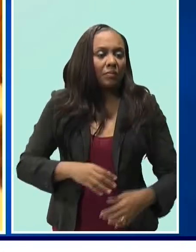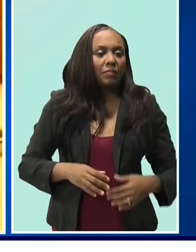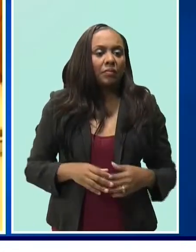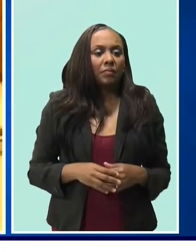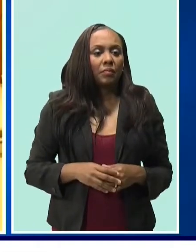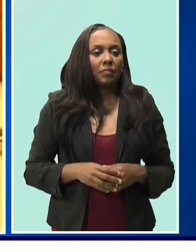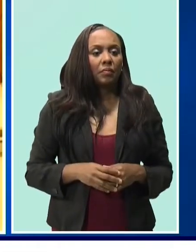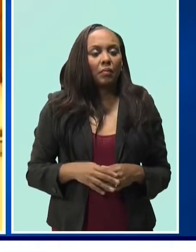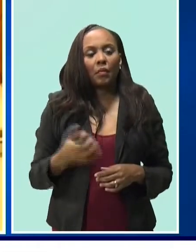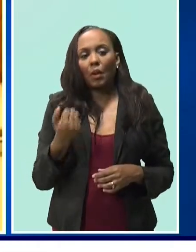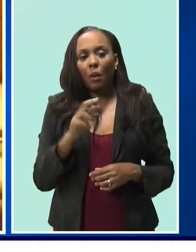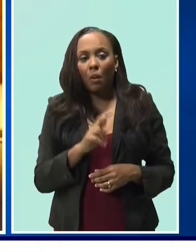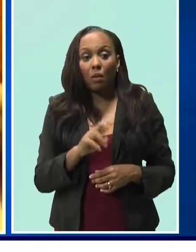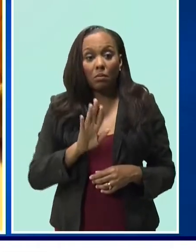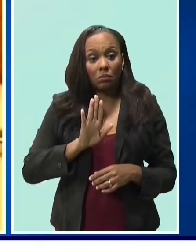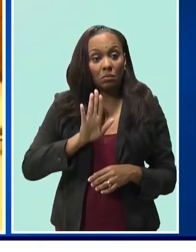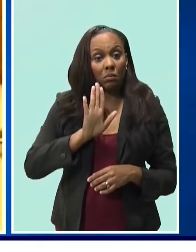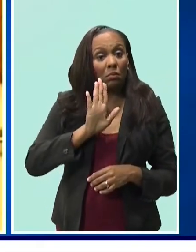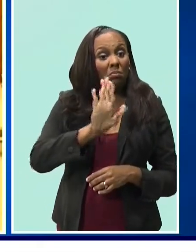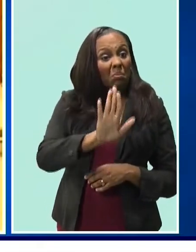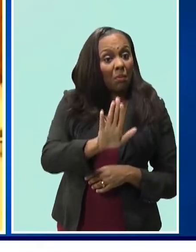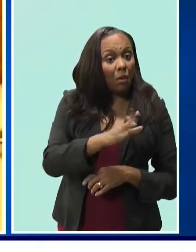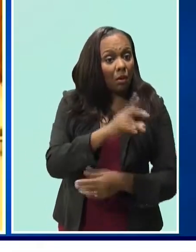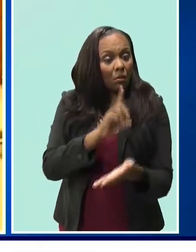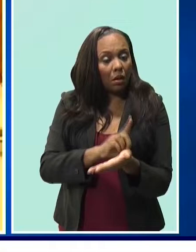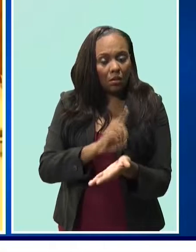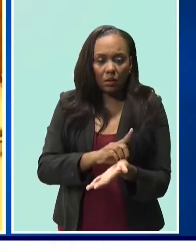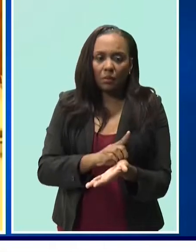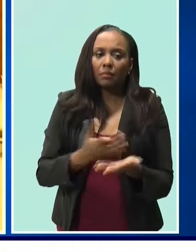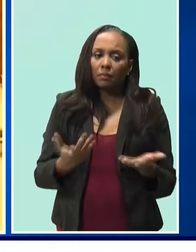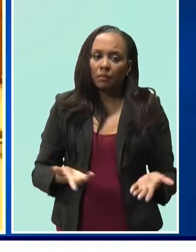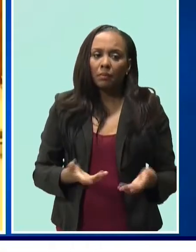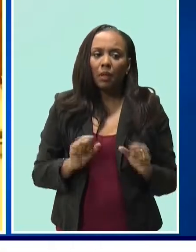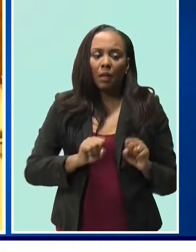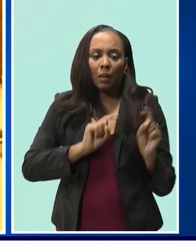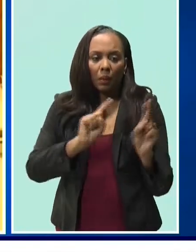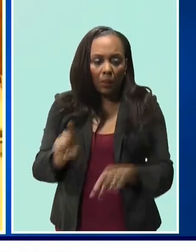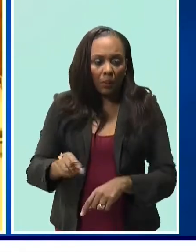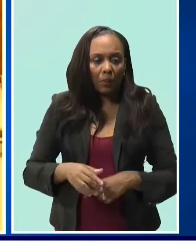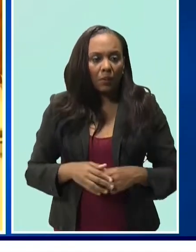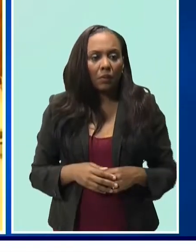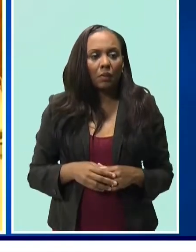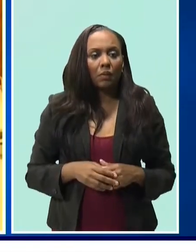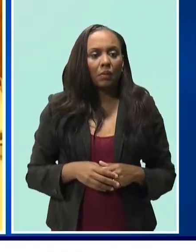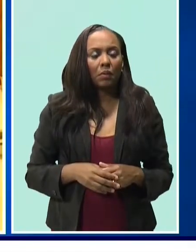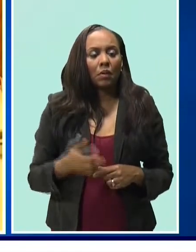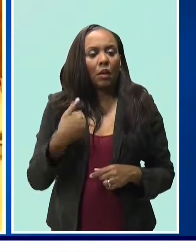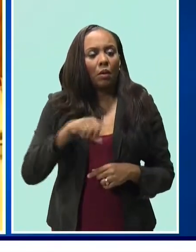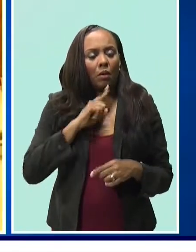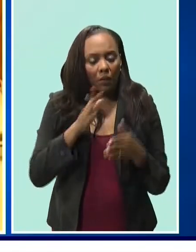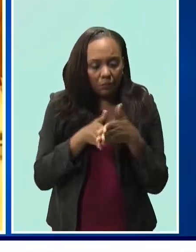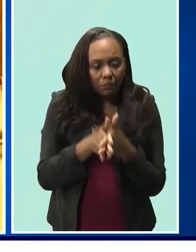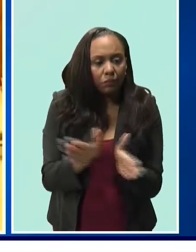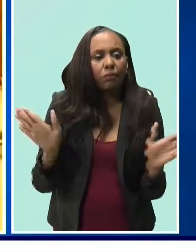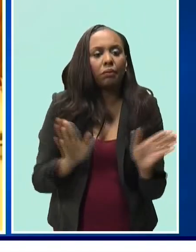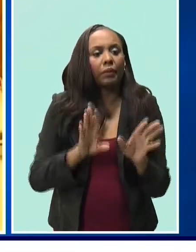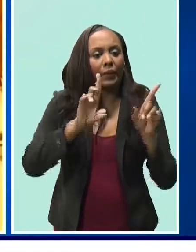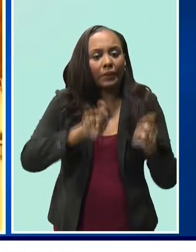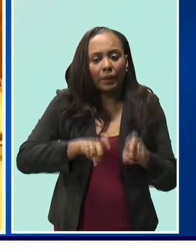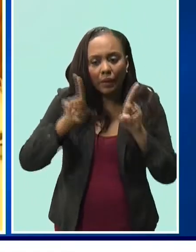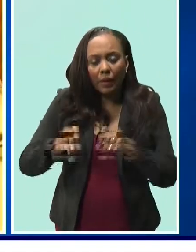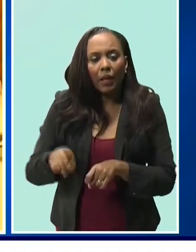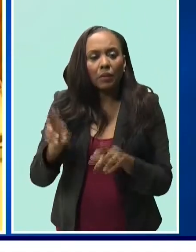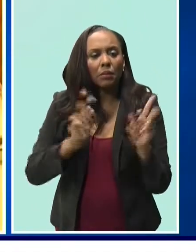or their general, who will advise them what are the next steps. So we are broadening our for testing of